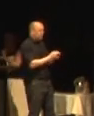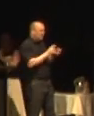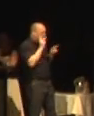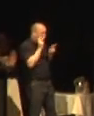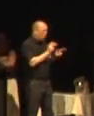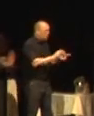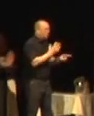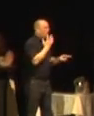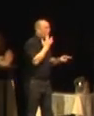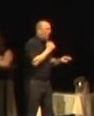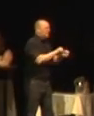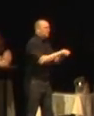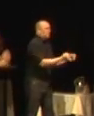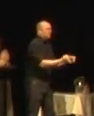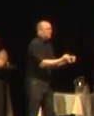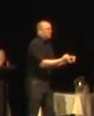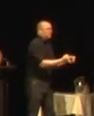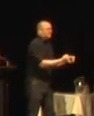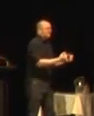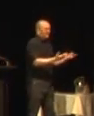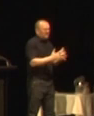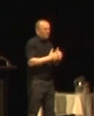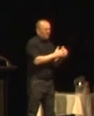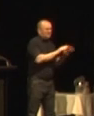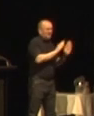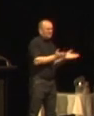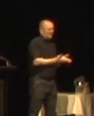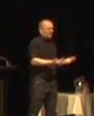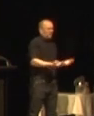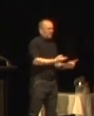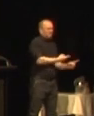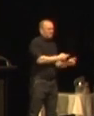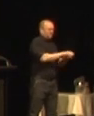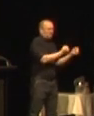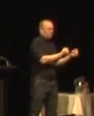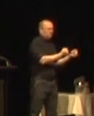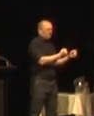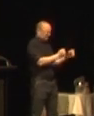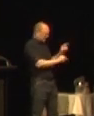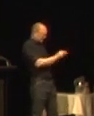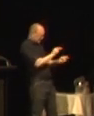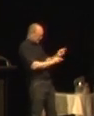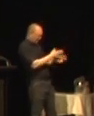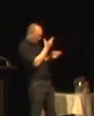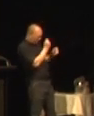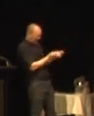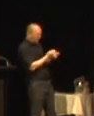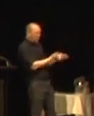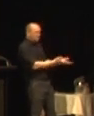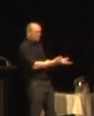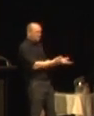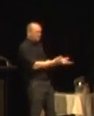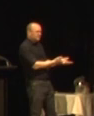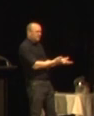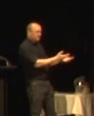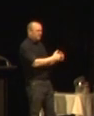Hemisphere, right? We've learned a lot. And I think this, actually, I feel like this is a really important idea.